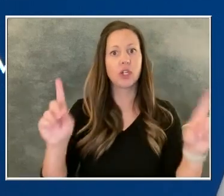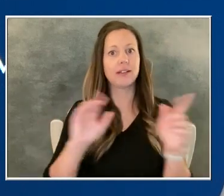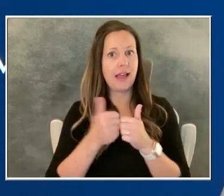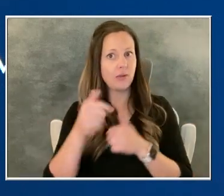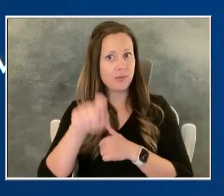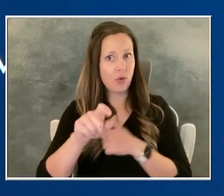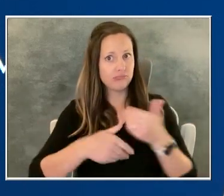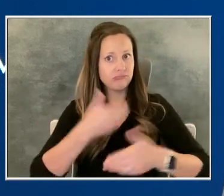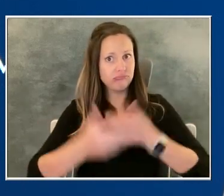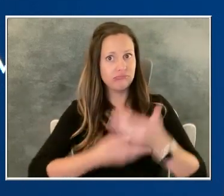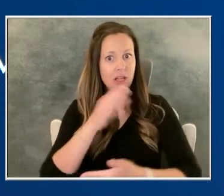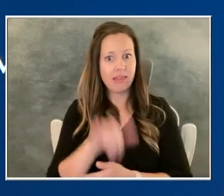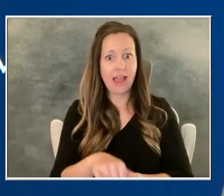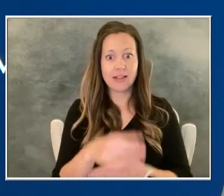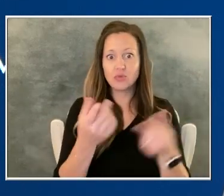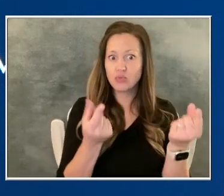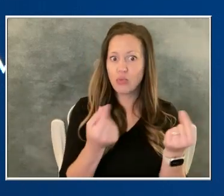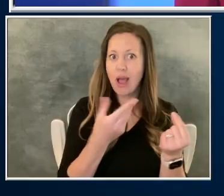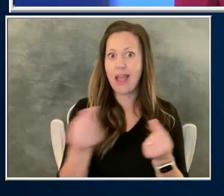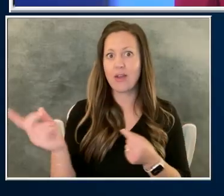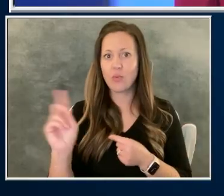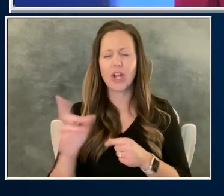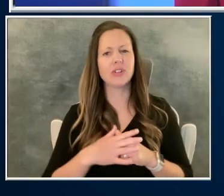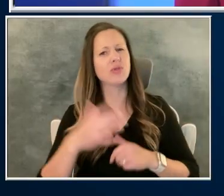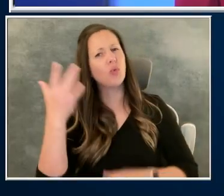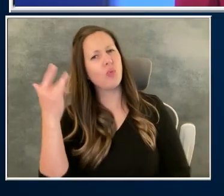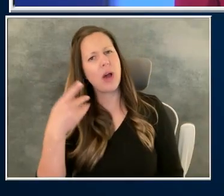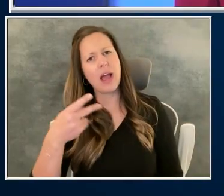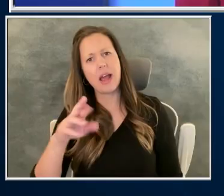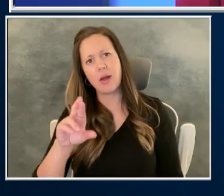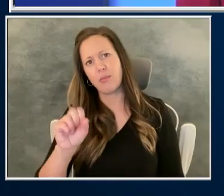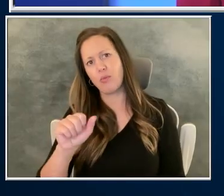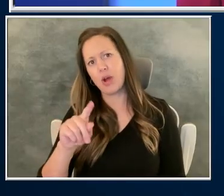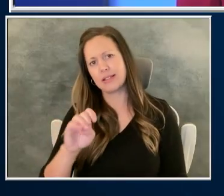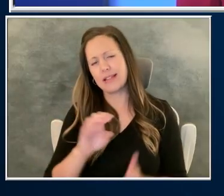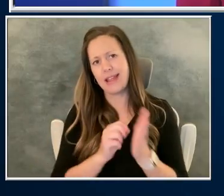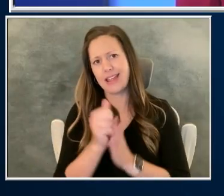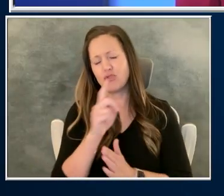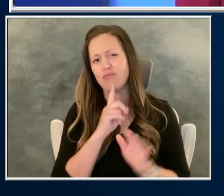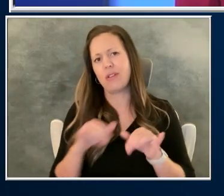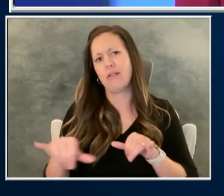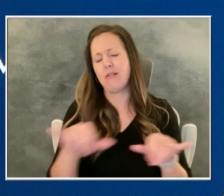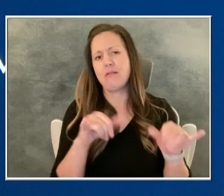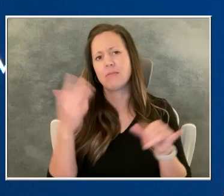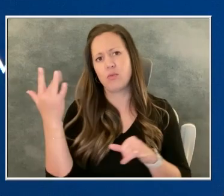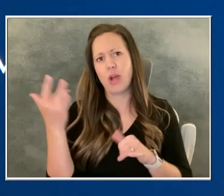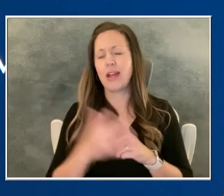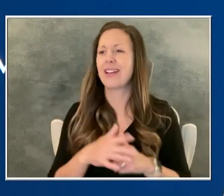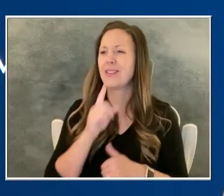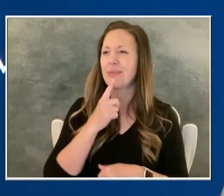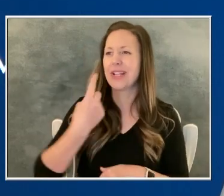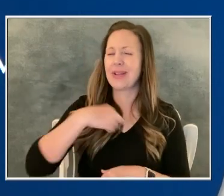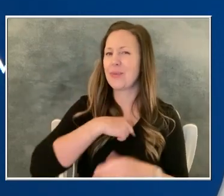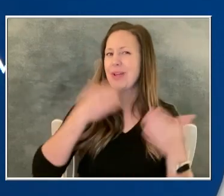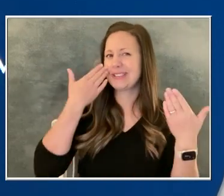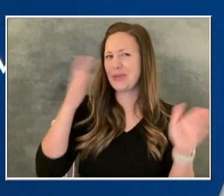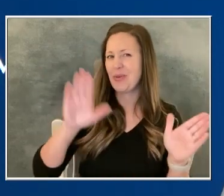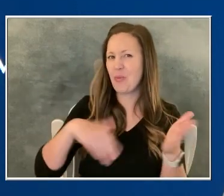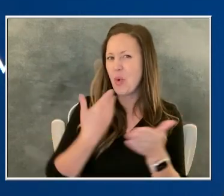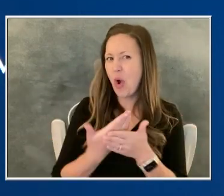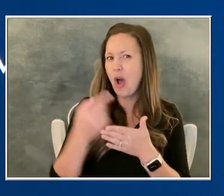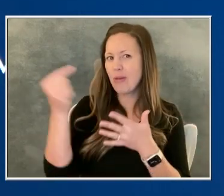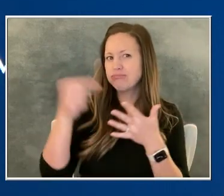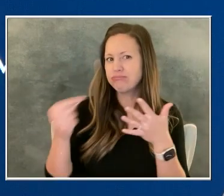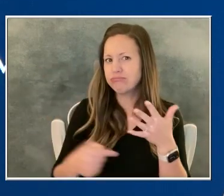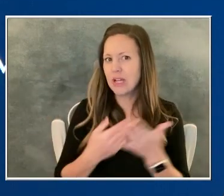it is and where it is. So why is prostate cancer so common? So we don't fully know all the things that cause prostate